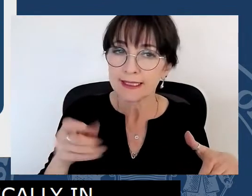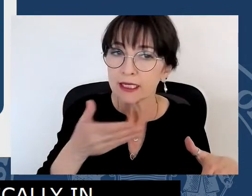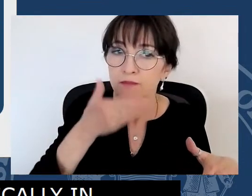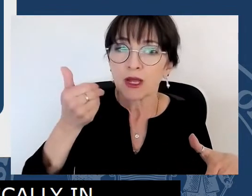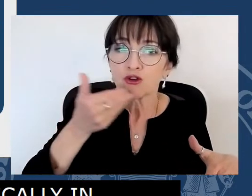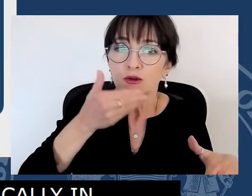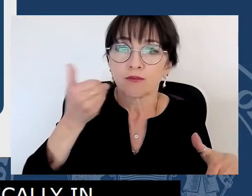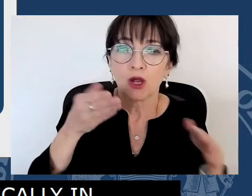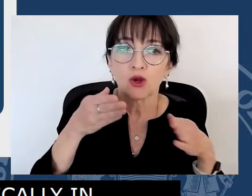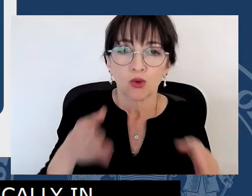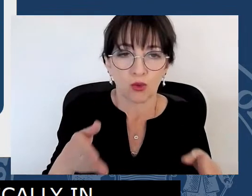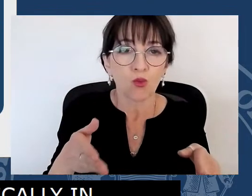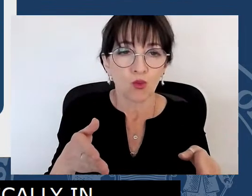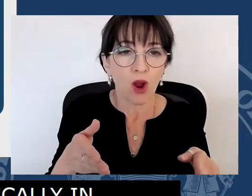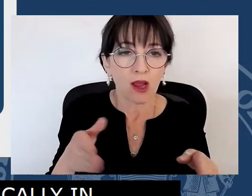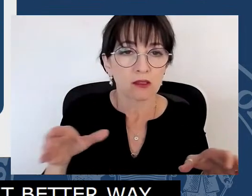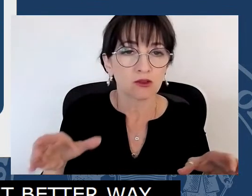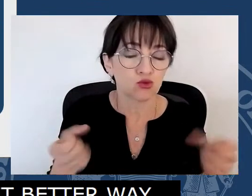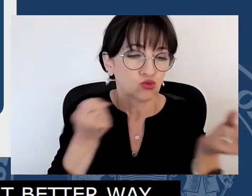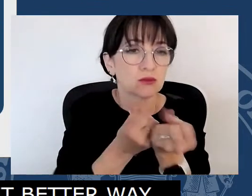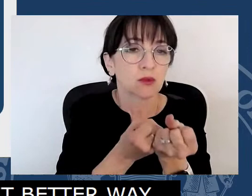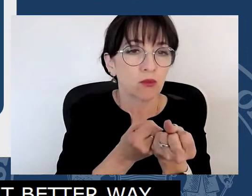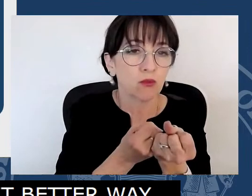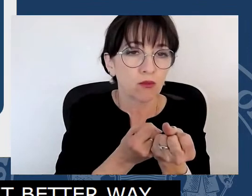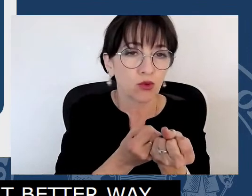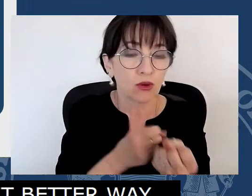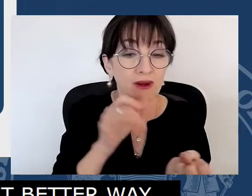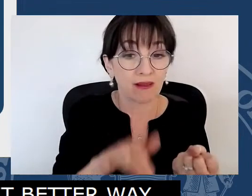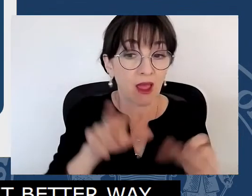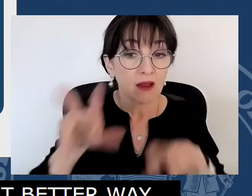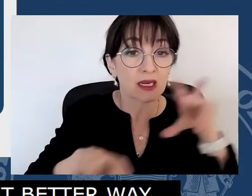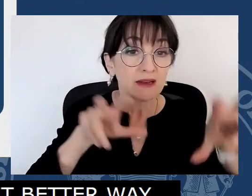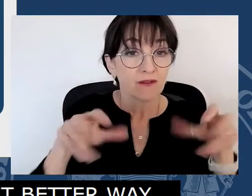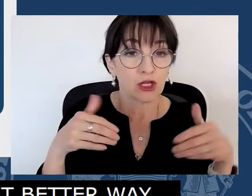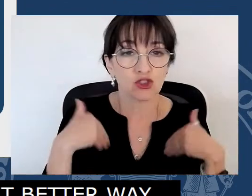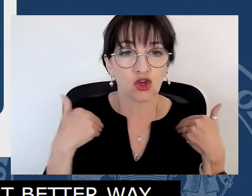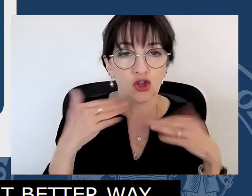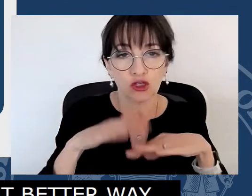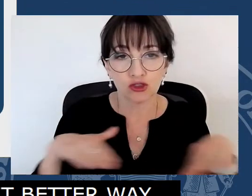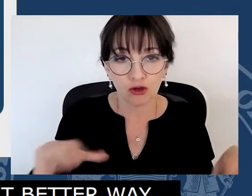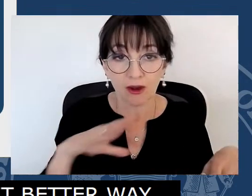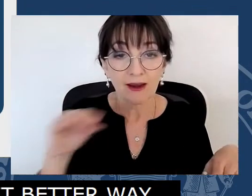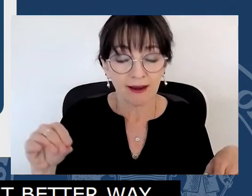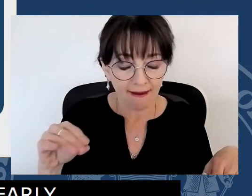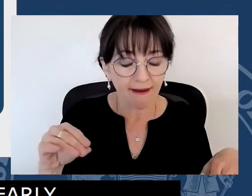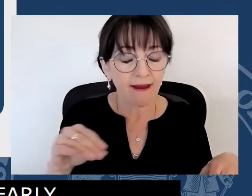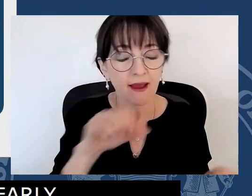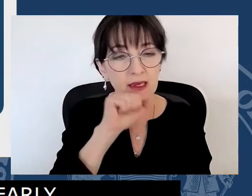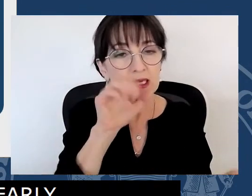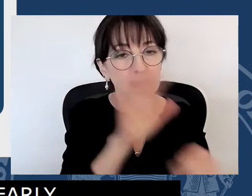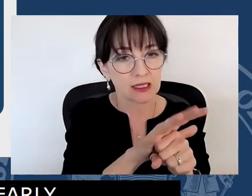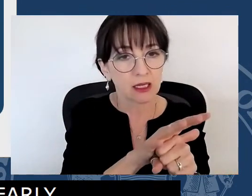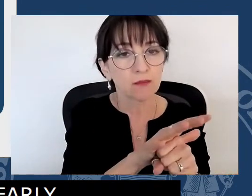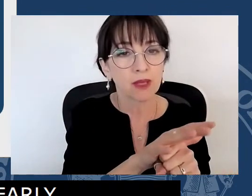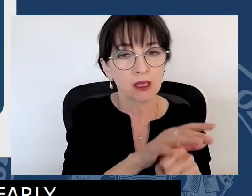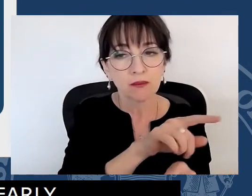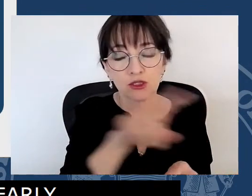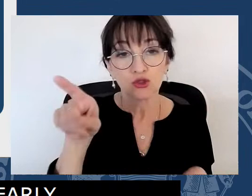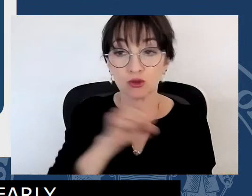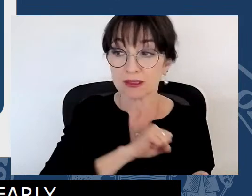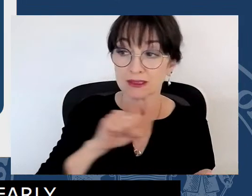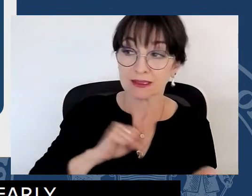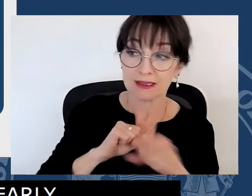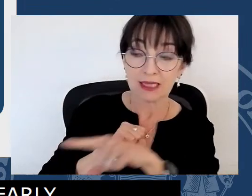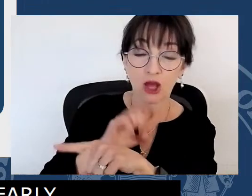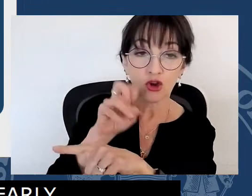here overall in early childhood education, and a commitment to we're working with Senator Evans Gay in